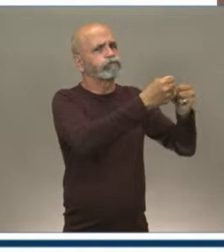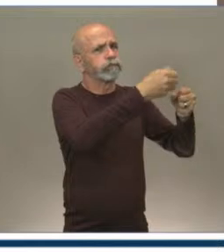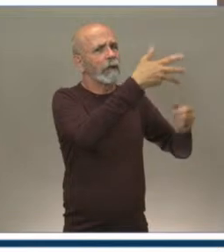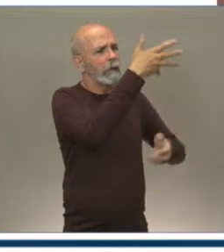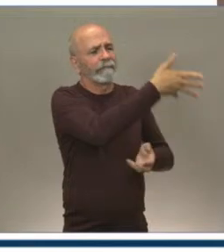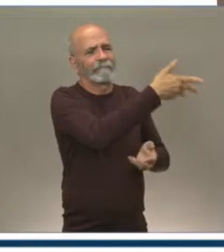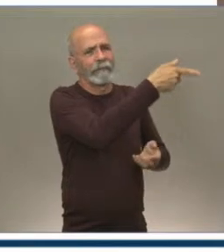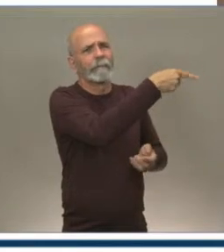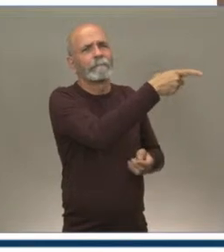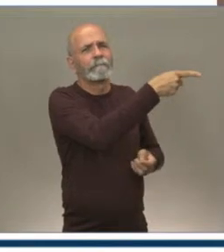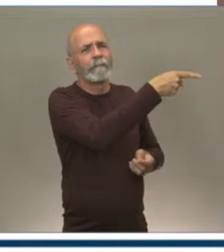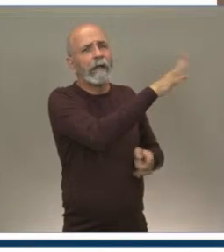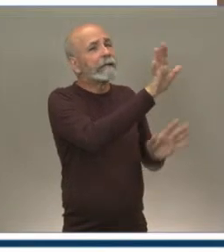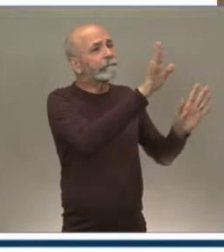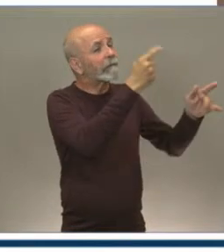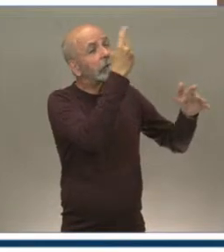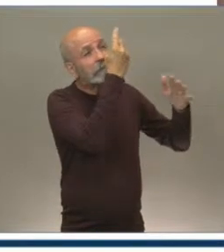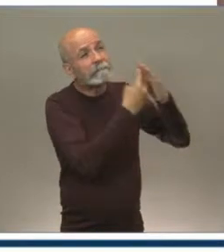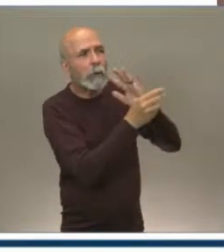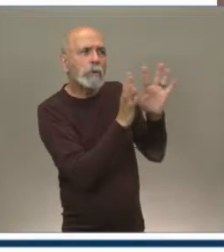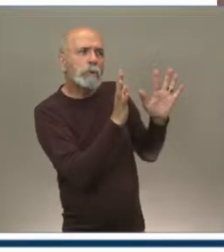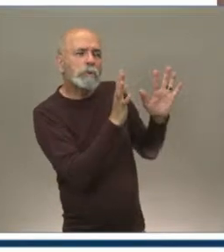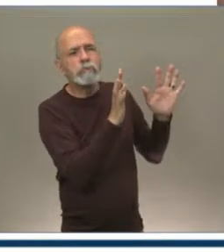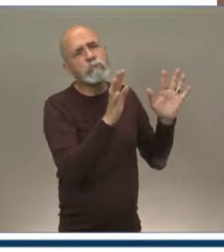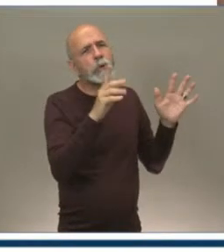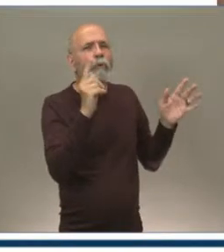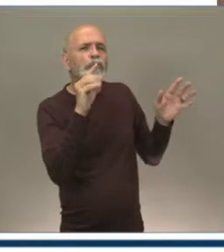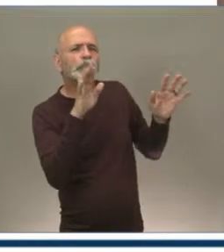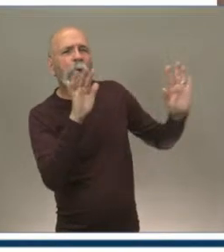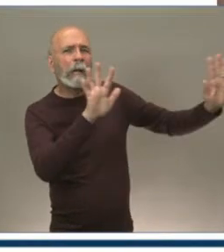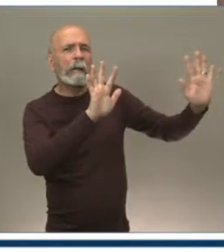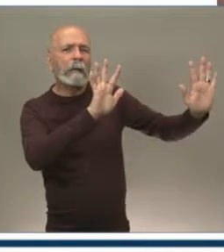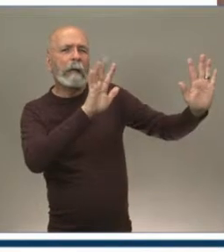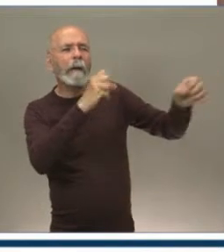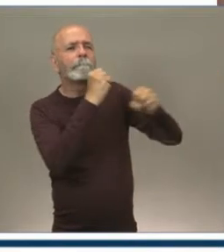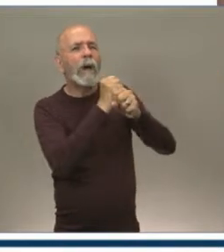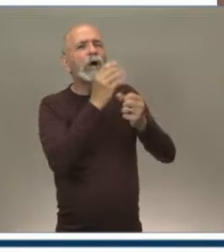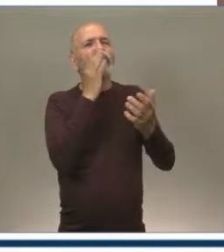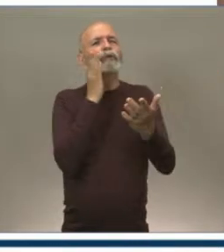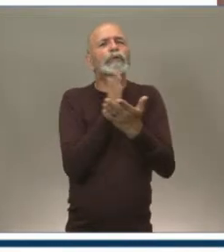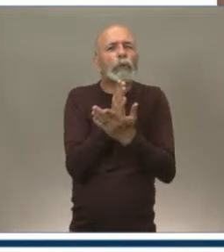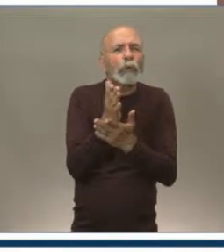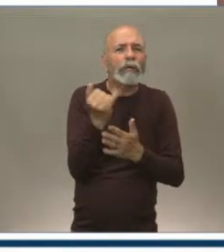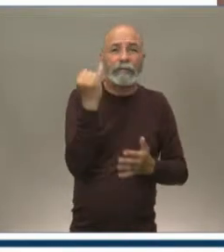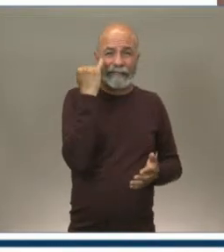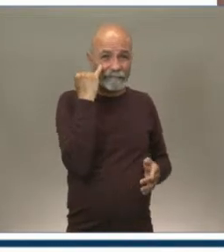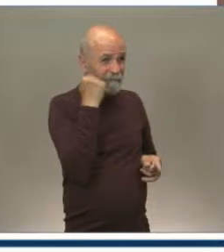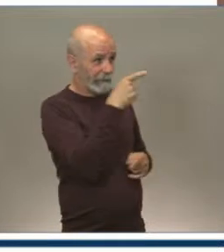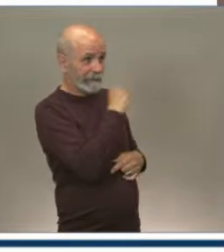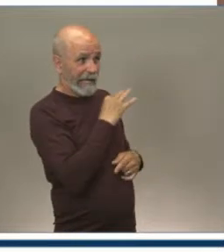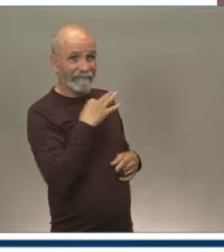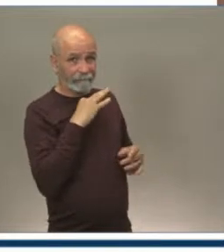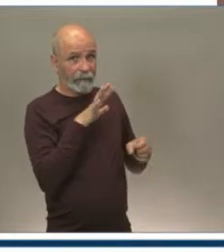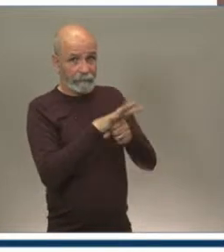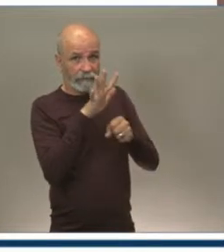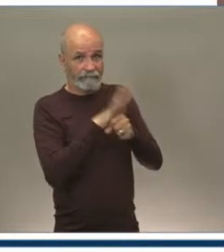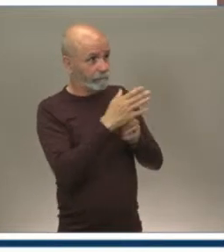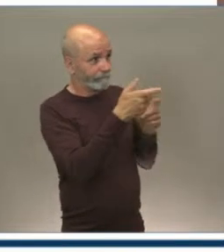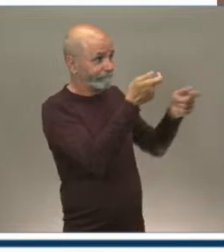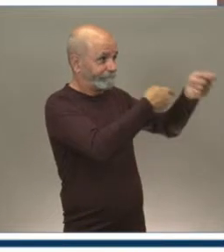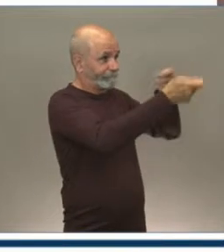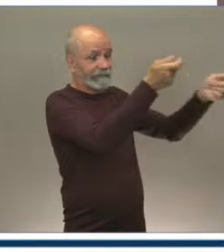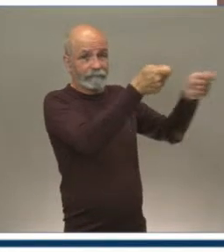and so all of our effort is to make sure that we've got our staff positioned so that we can manage cases, and we